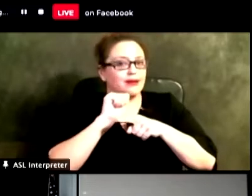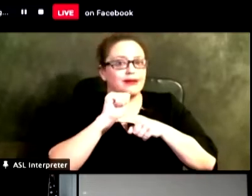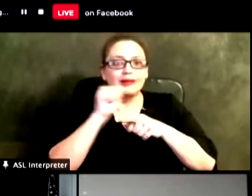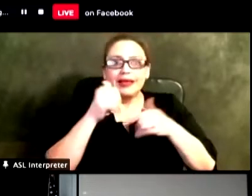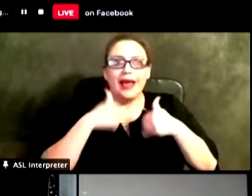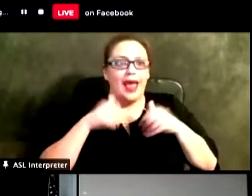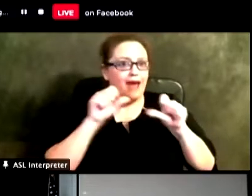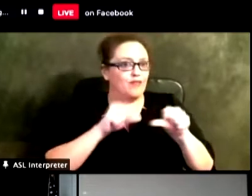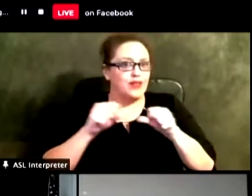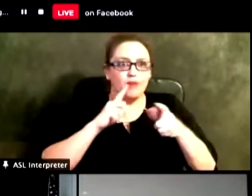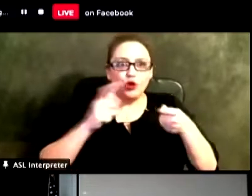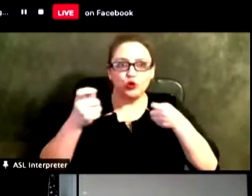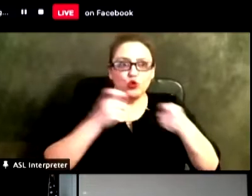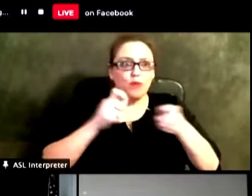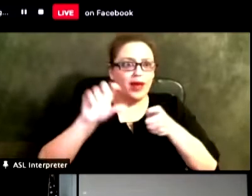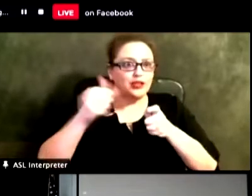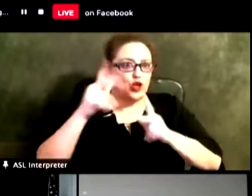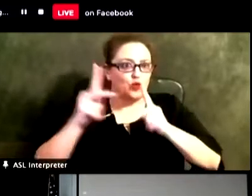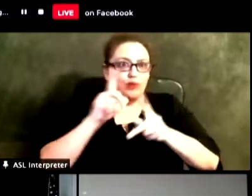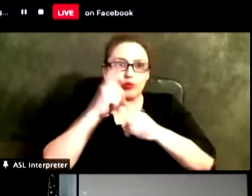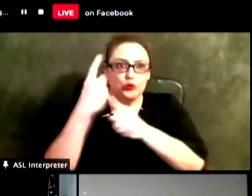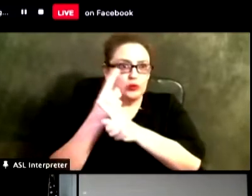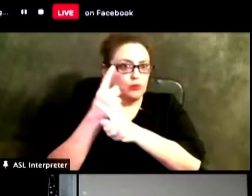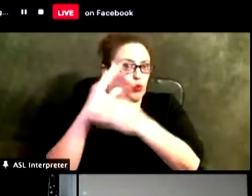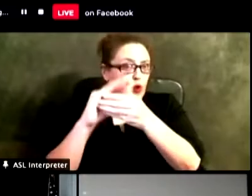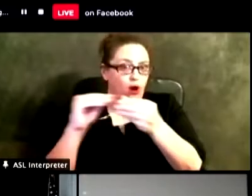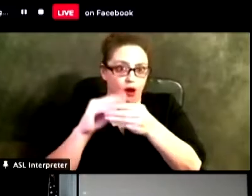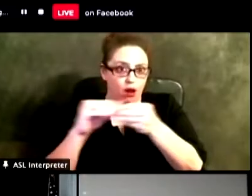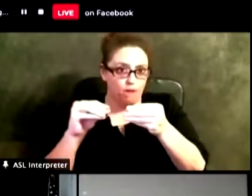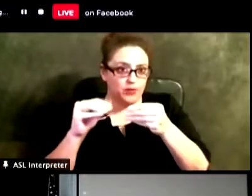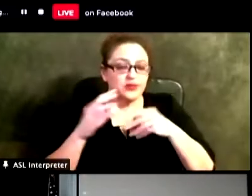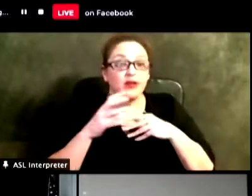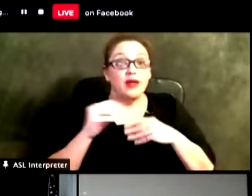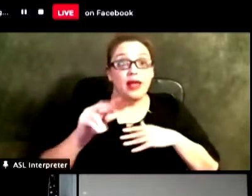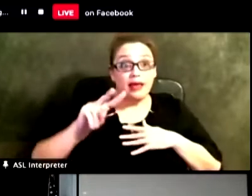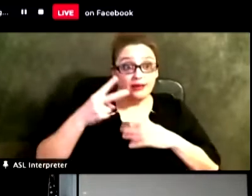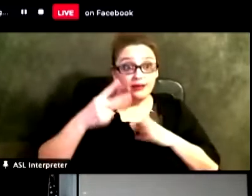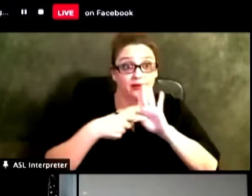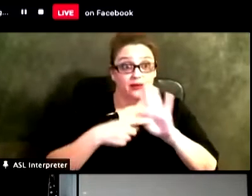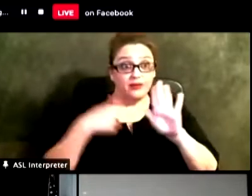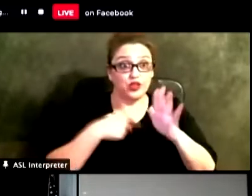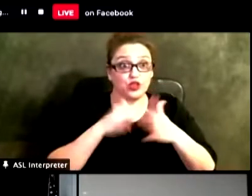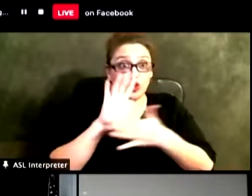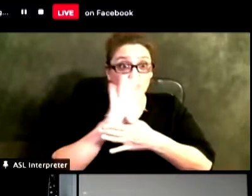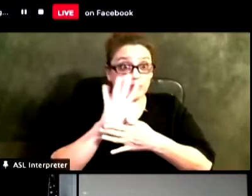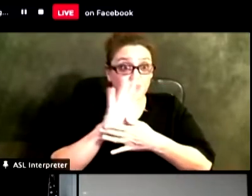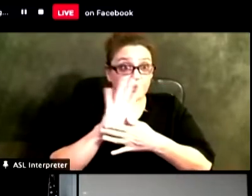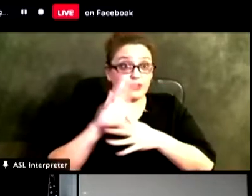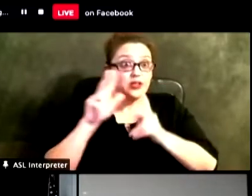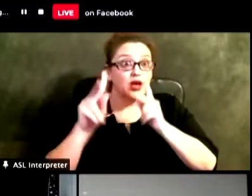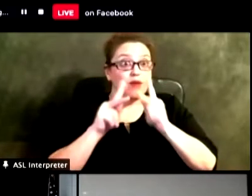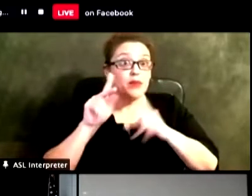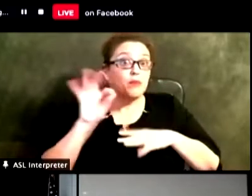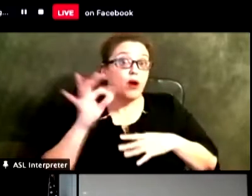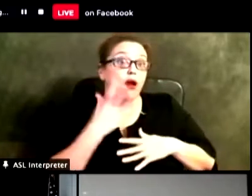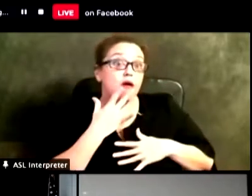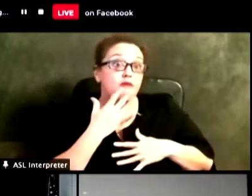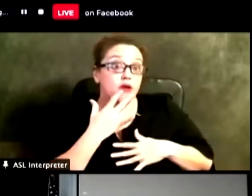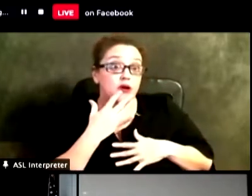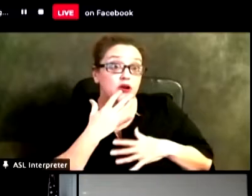manage. And secondly, they showed us videos of folks of color getting shot in a